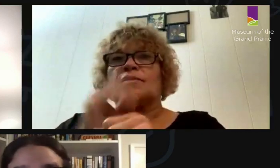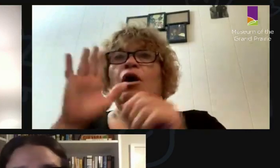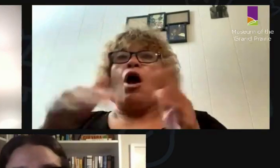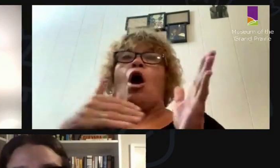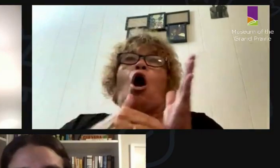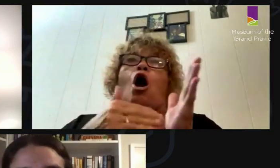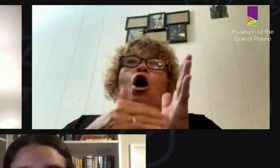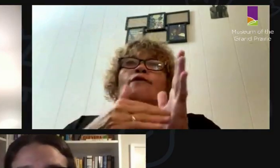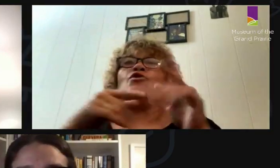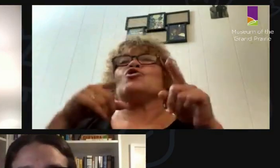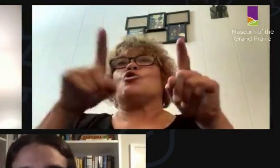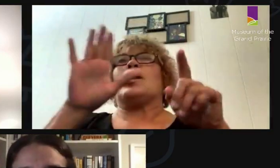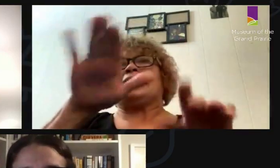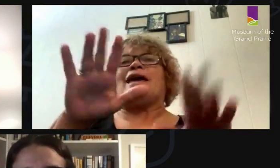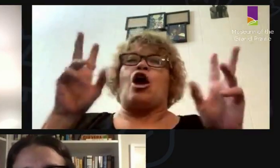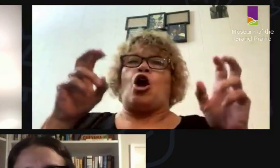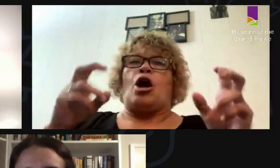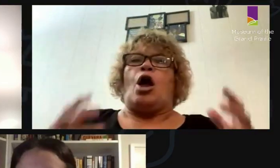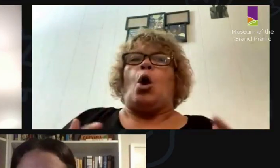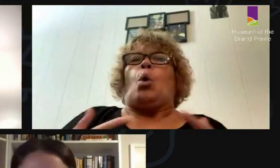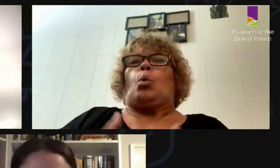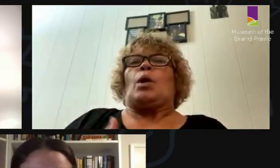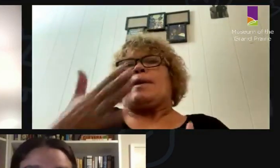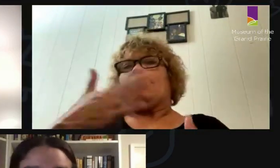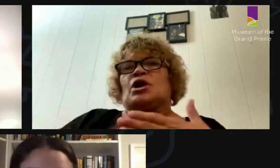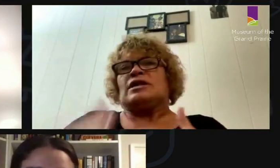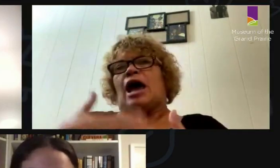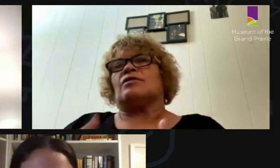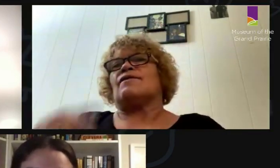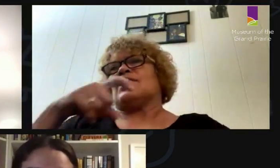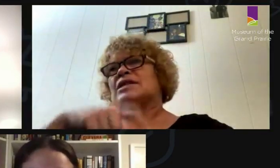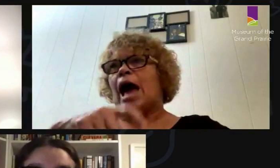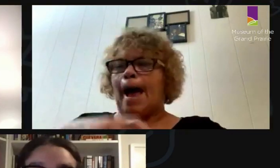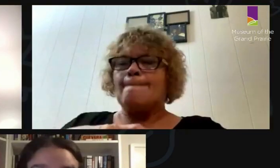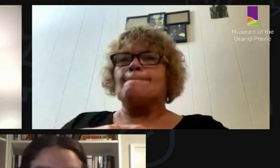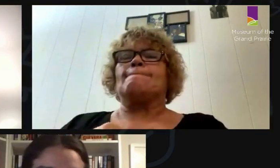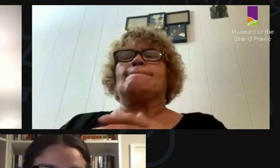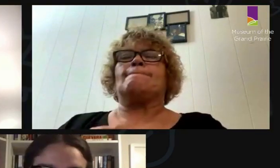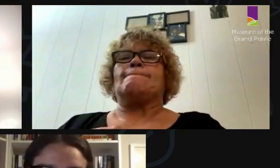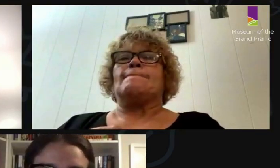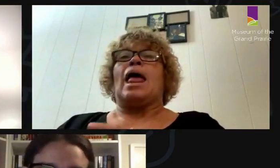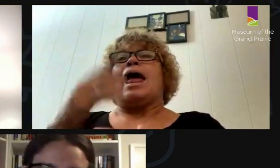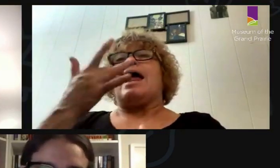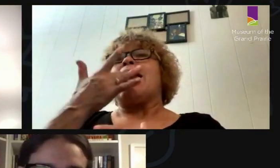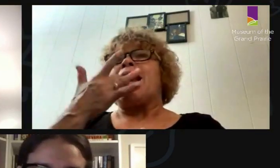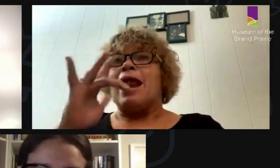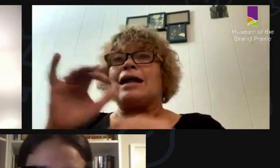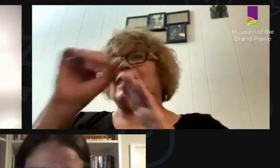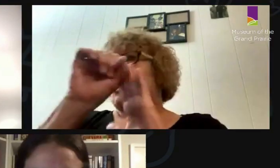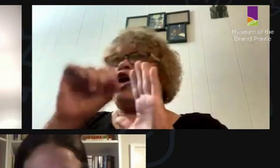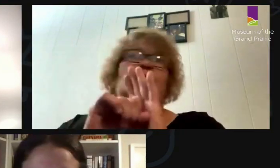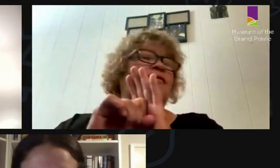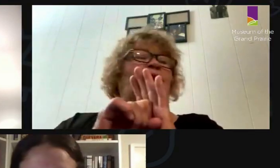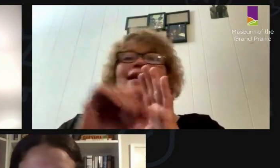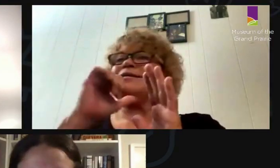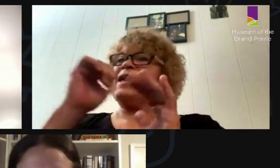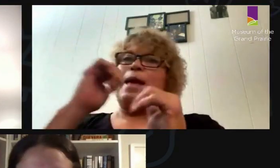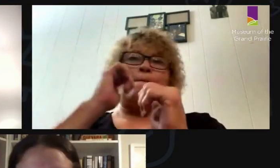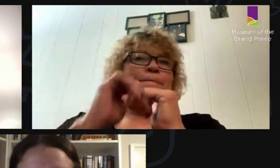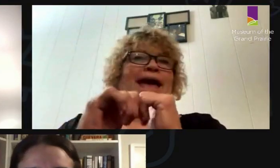the reproductive period. So, you know, luckily our state never passed one of these